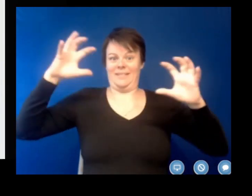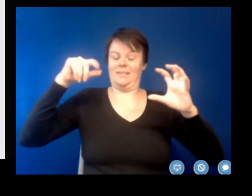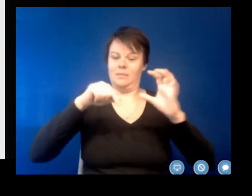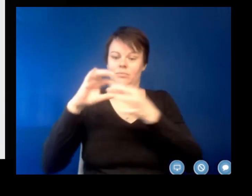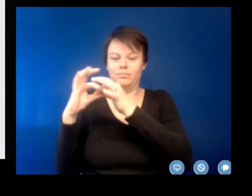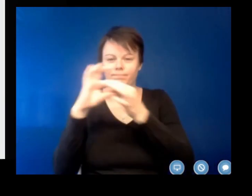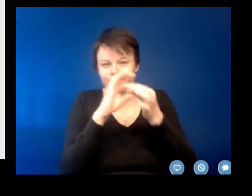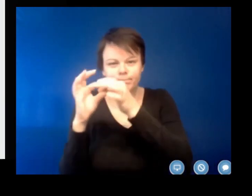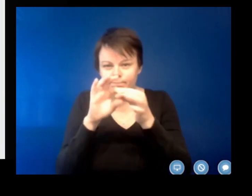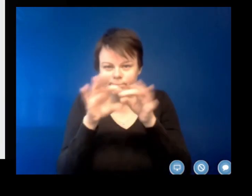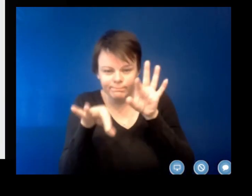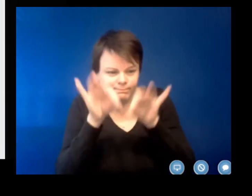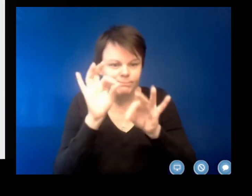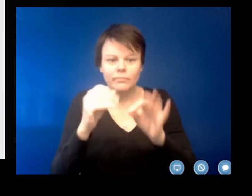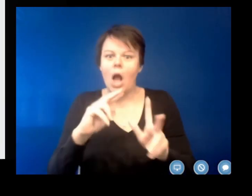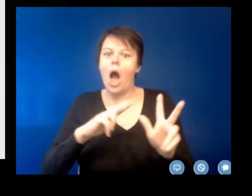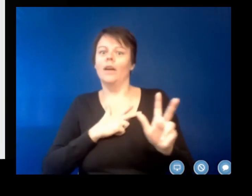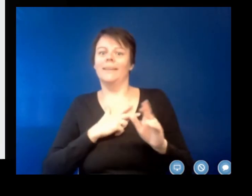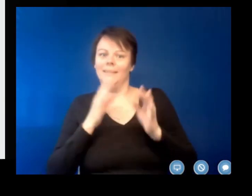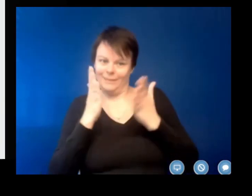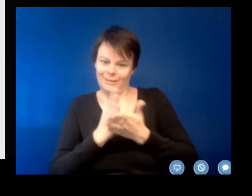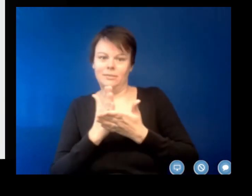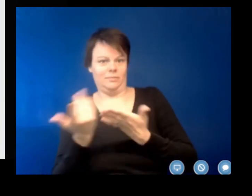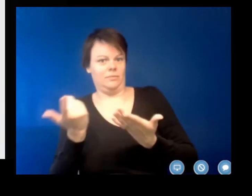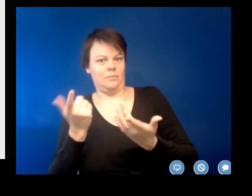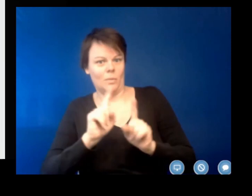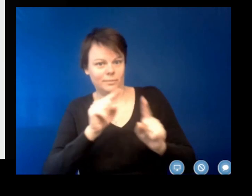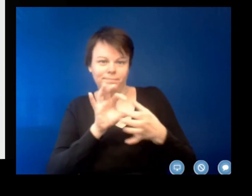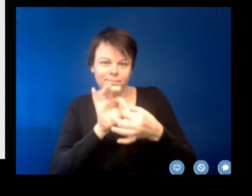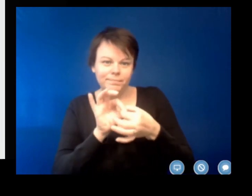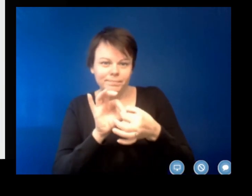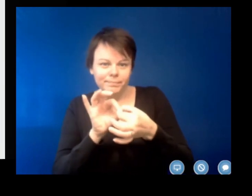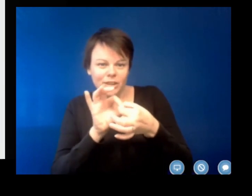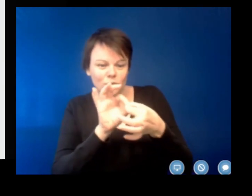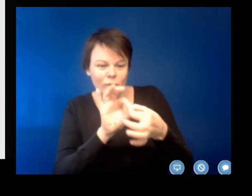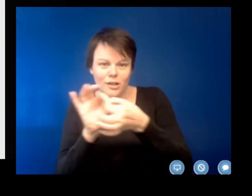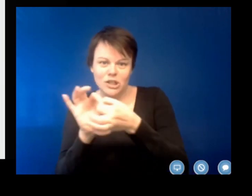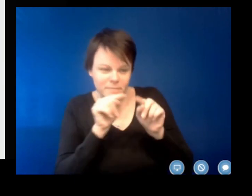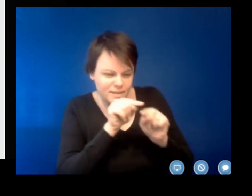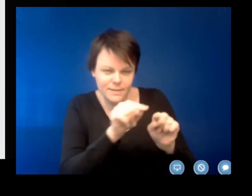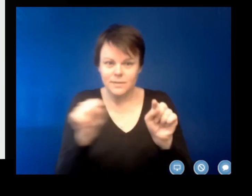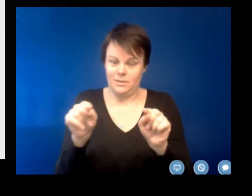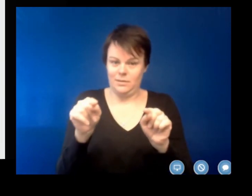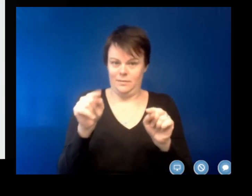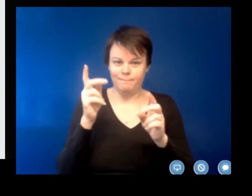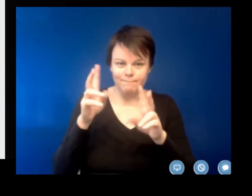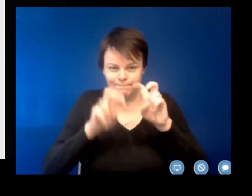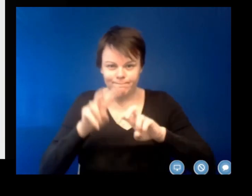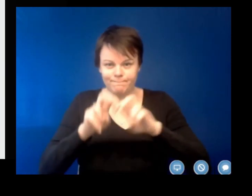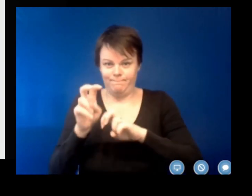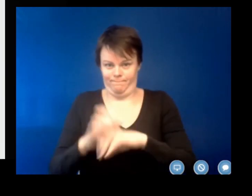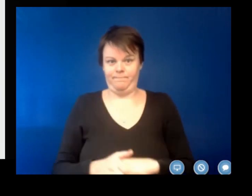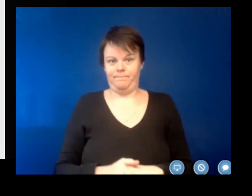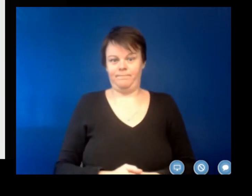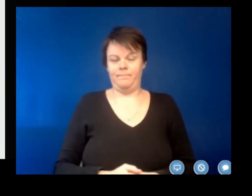orienting their solidarity on the fact that there is an authentic counterpart in a real existing